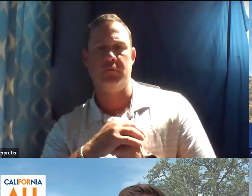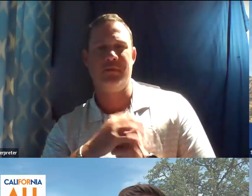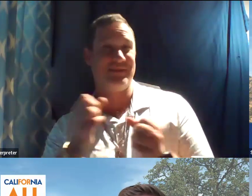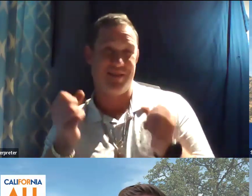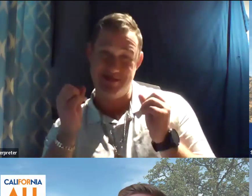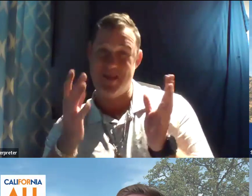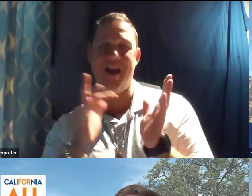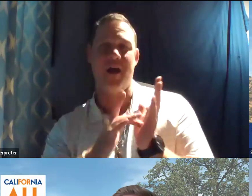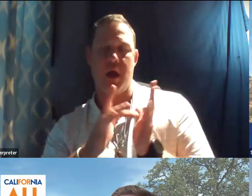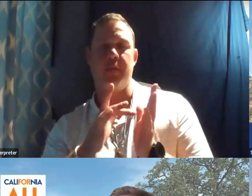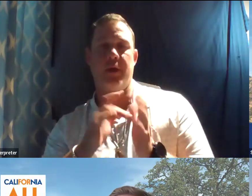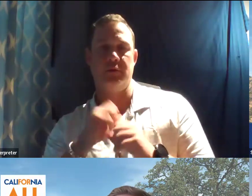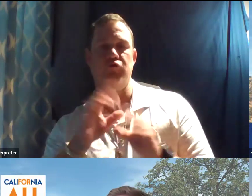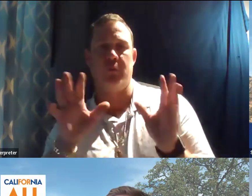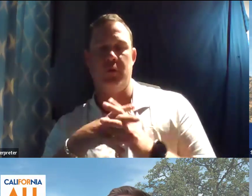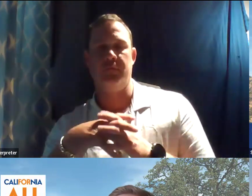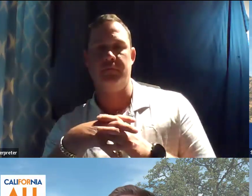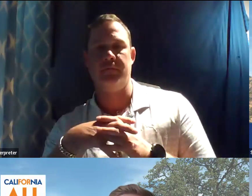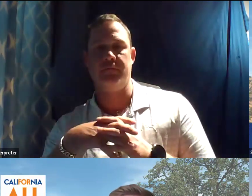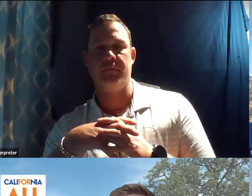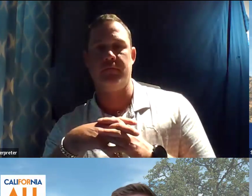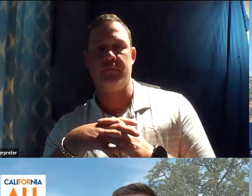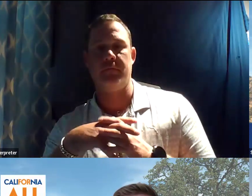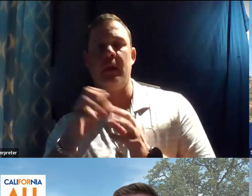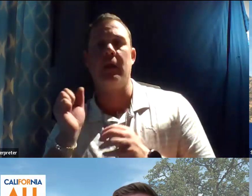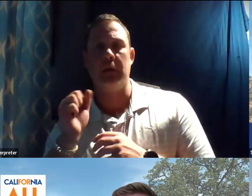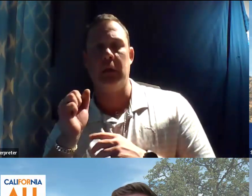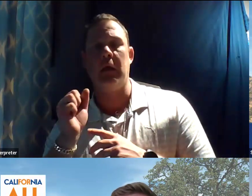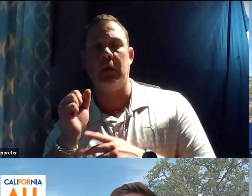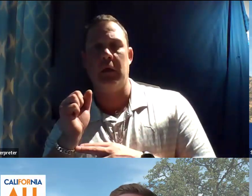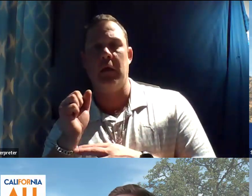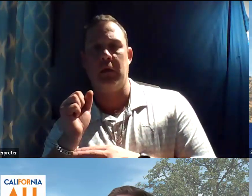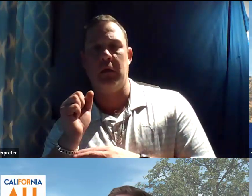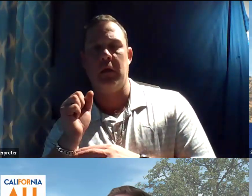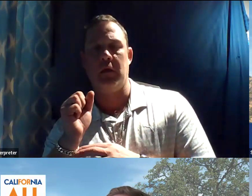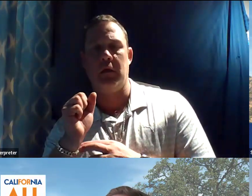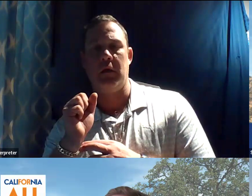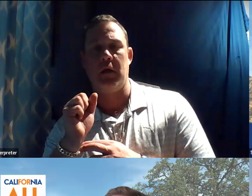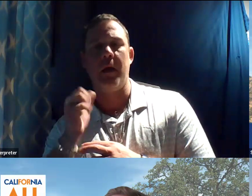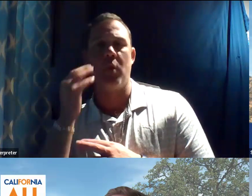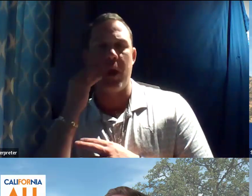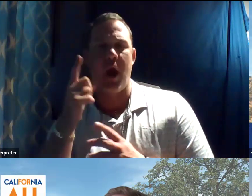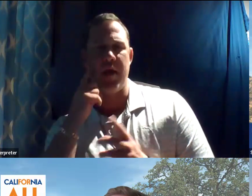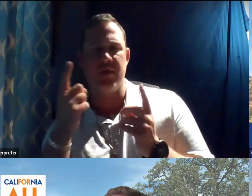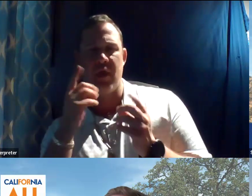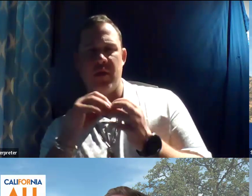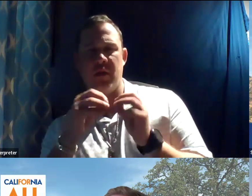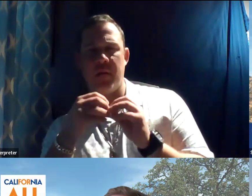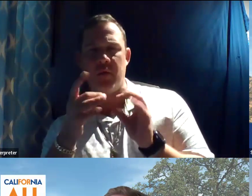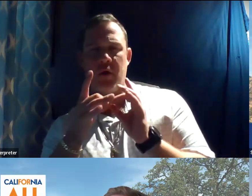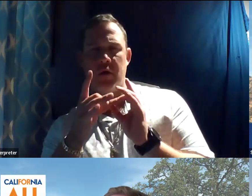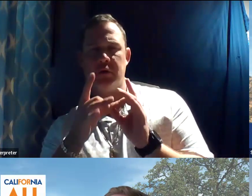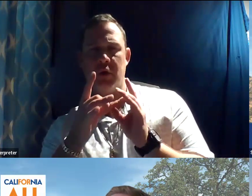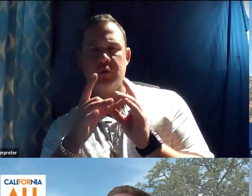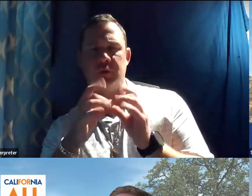of iPads been distributed. So Yeah, and I'm aware. I thought the number associated with